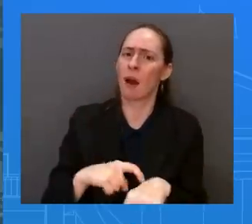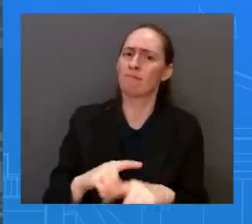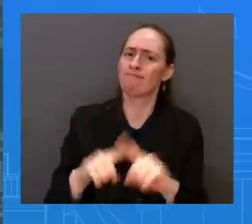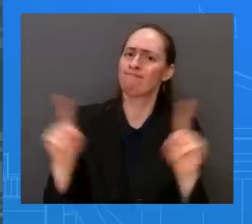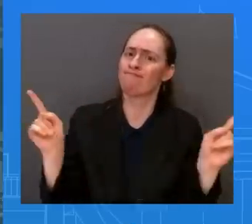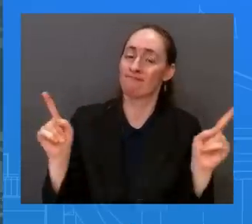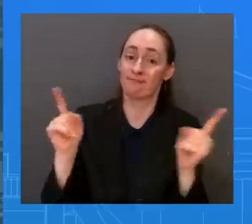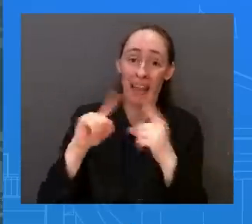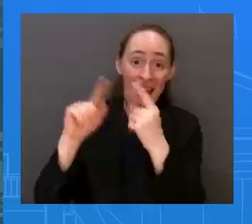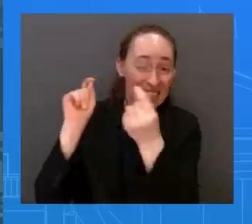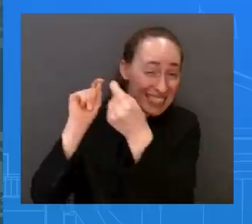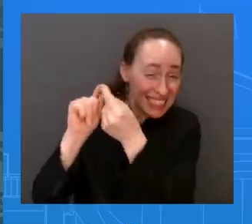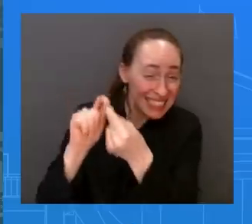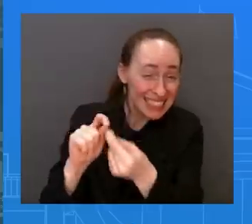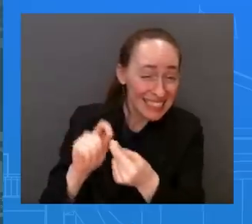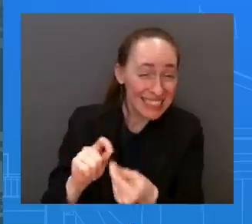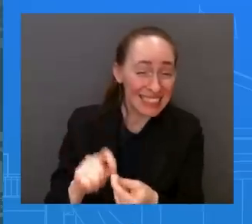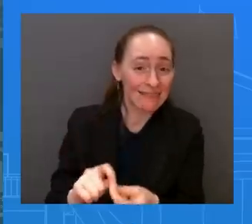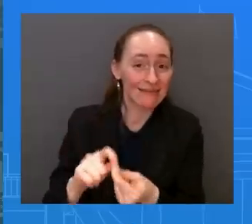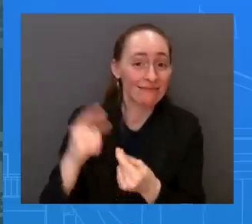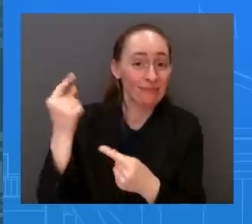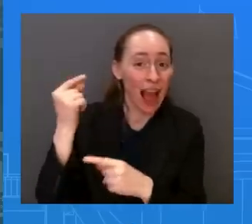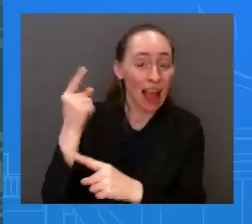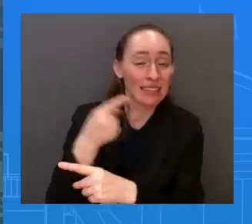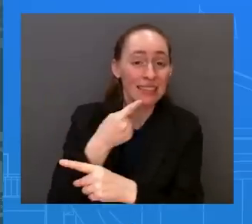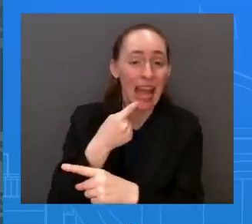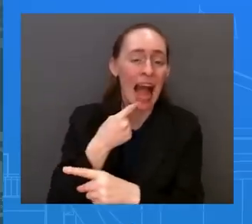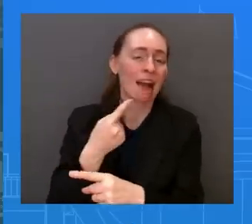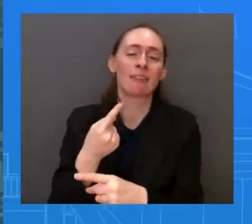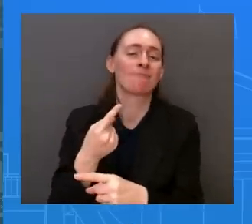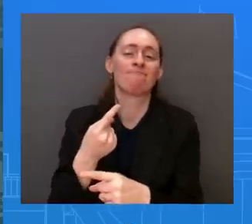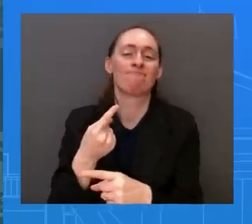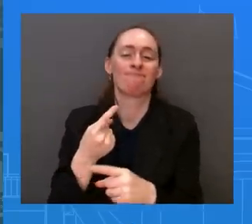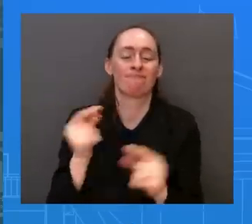any particular issue. We've kind of given